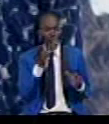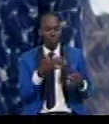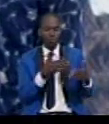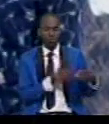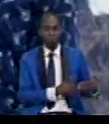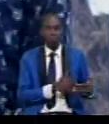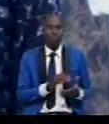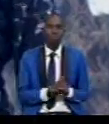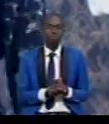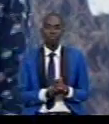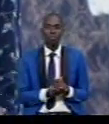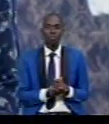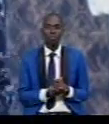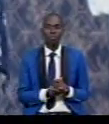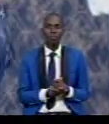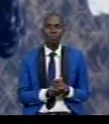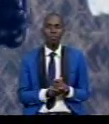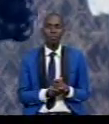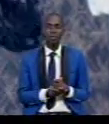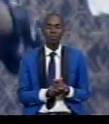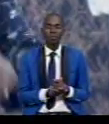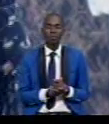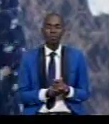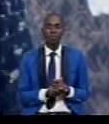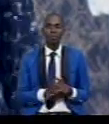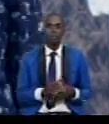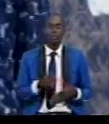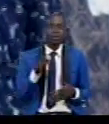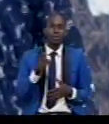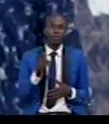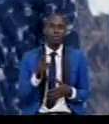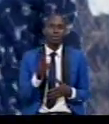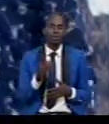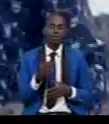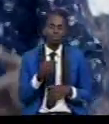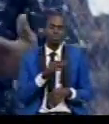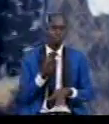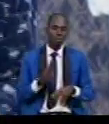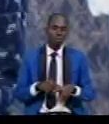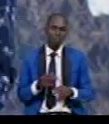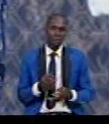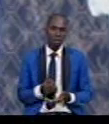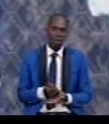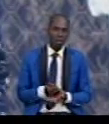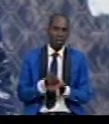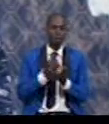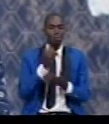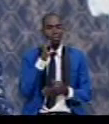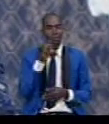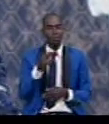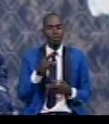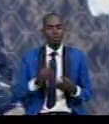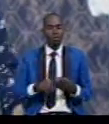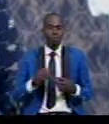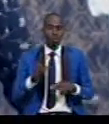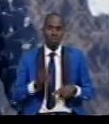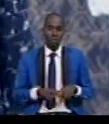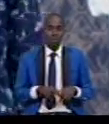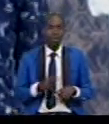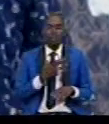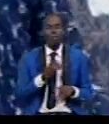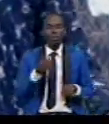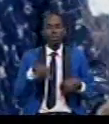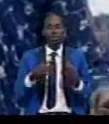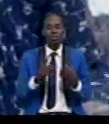were there, I was holding her before she can sit down. And when I went for the test, they said she had